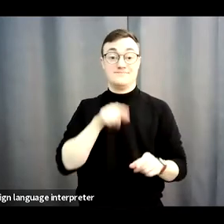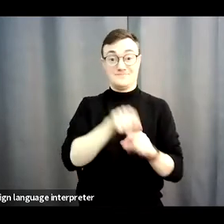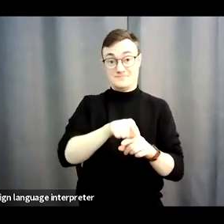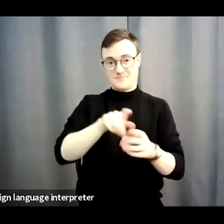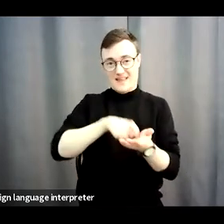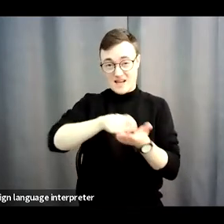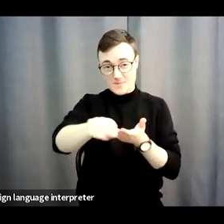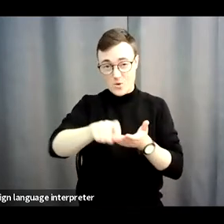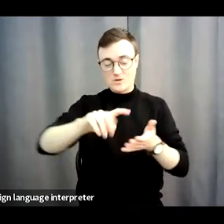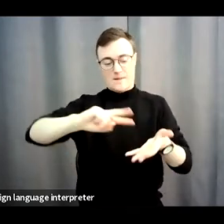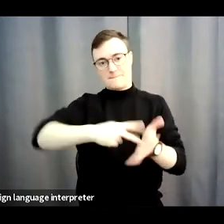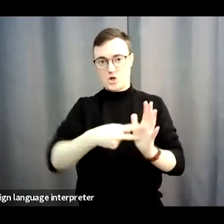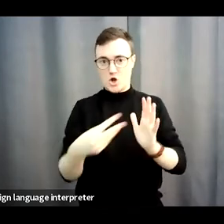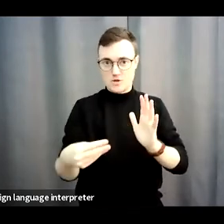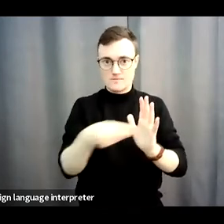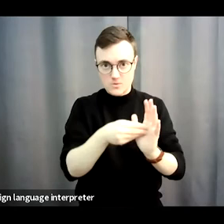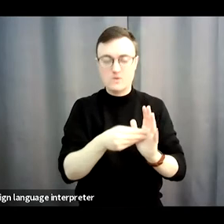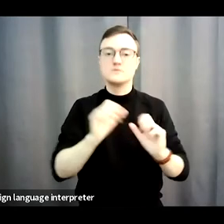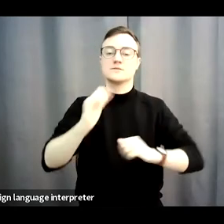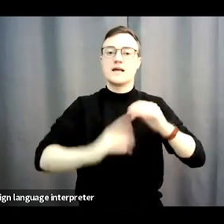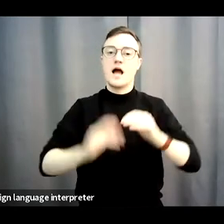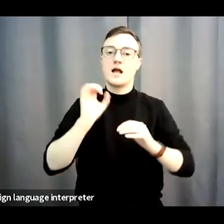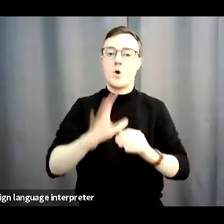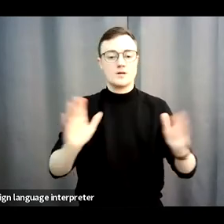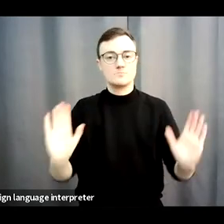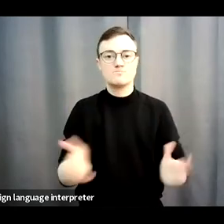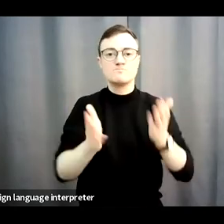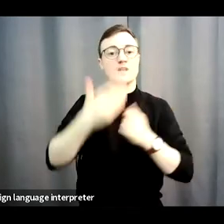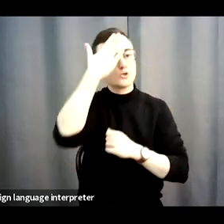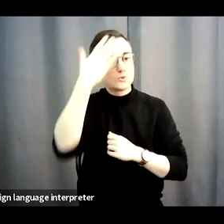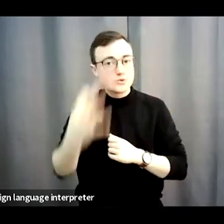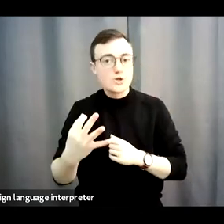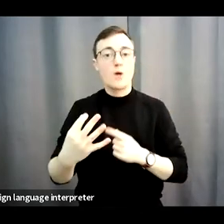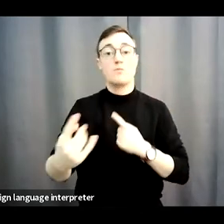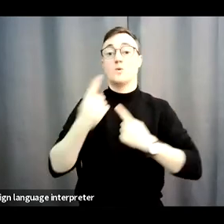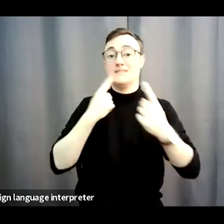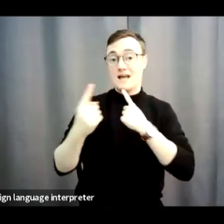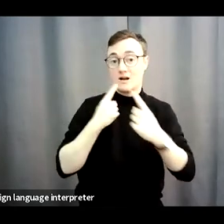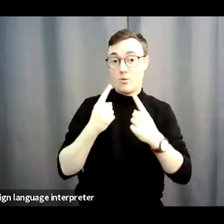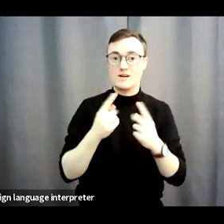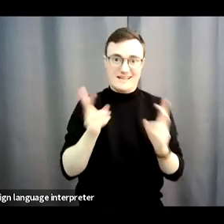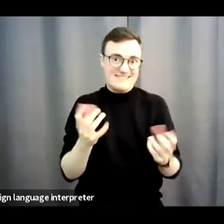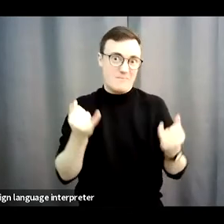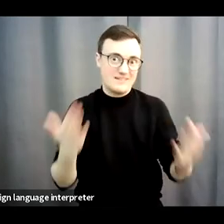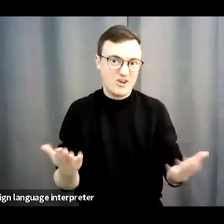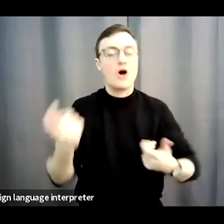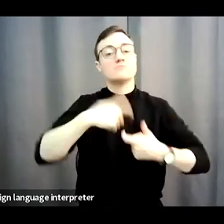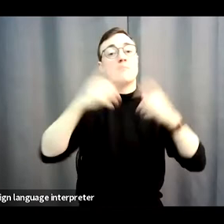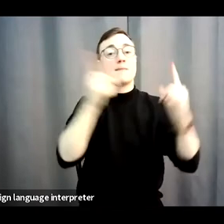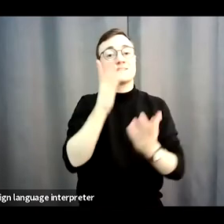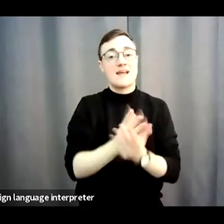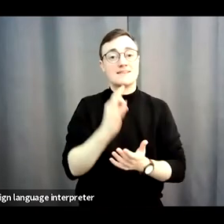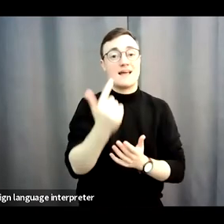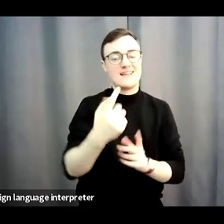dedicated to reinforcing knowledge and dialogue, as we're doing today, on human rights and the rights of persons